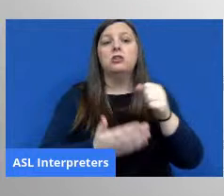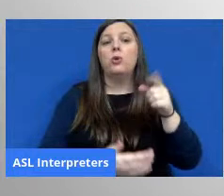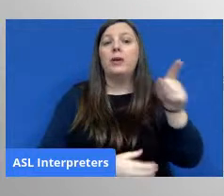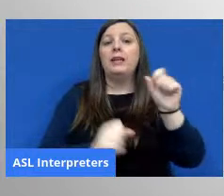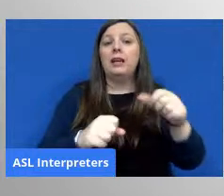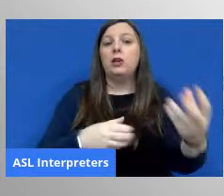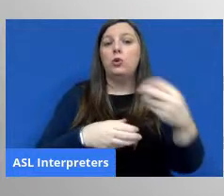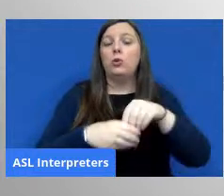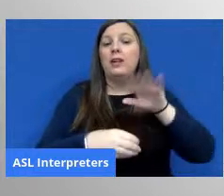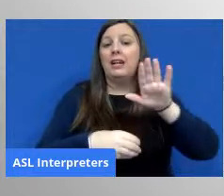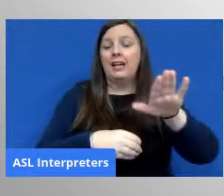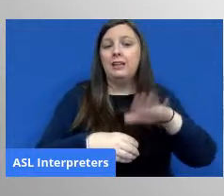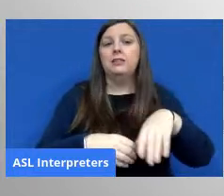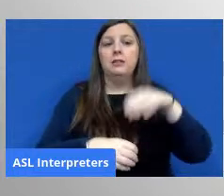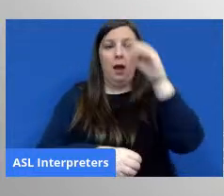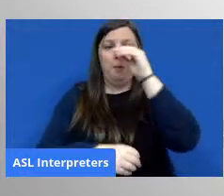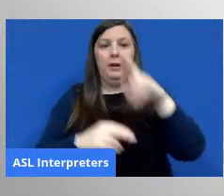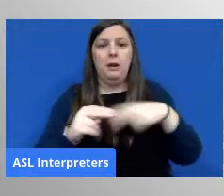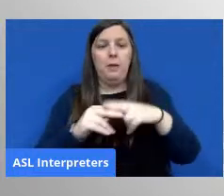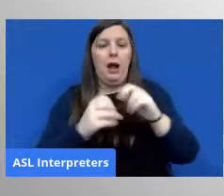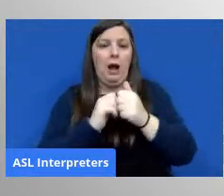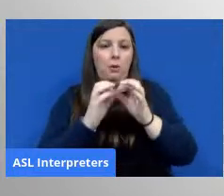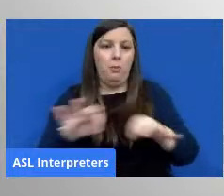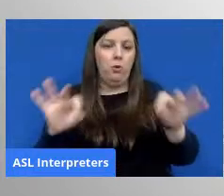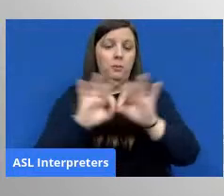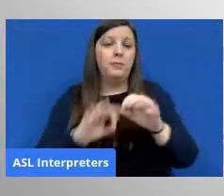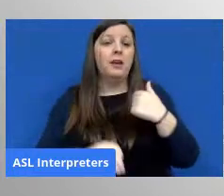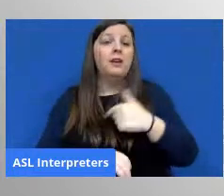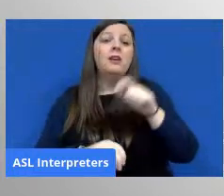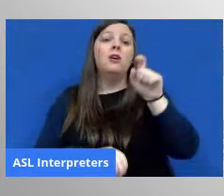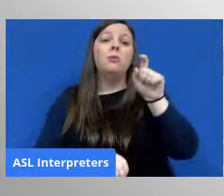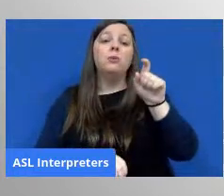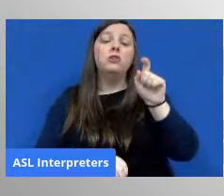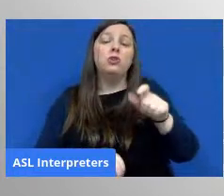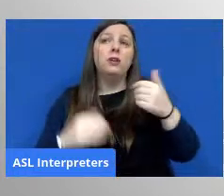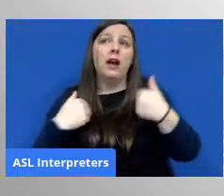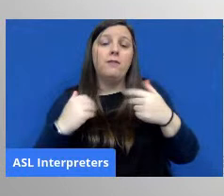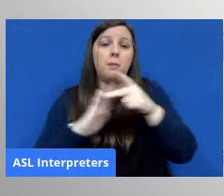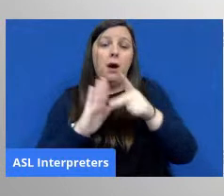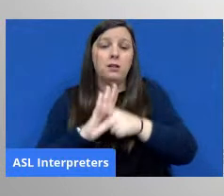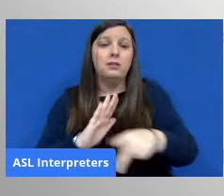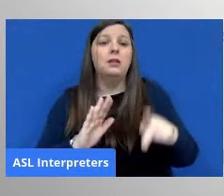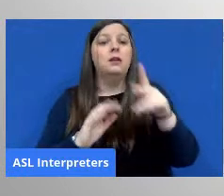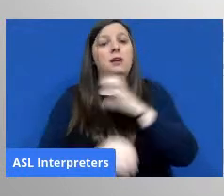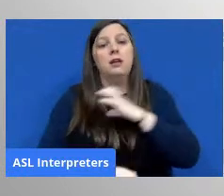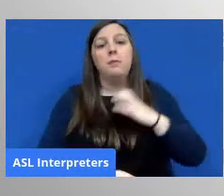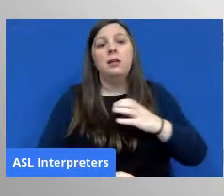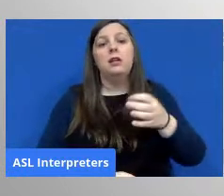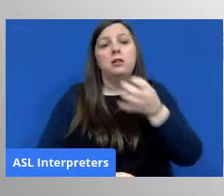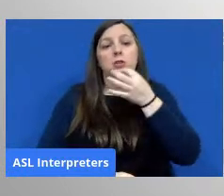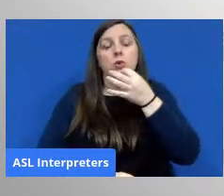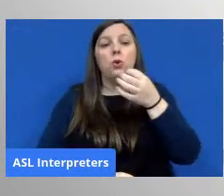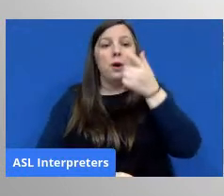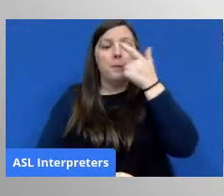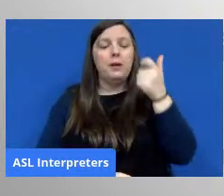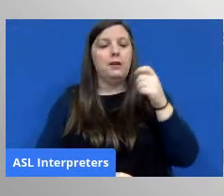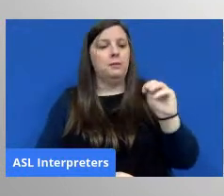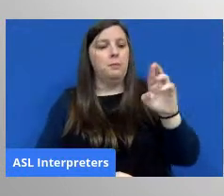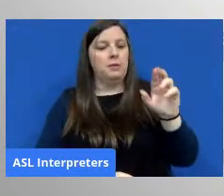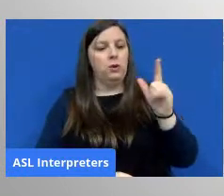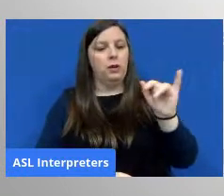have a policy committee meeting soon. Mr. Gilbreth has some information to share. I'm very anxious for that to